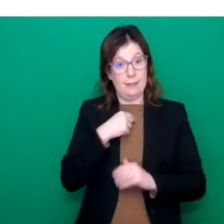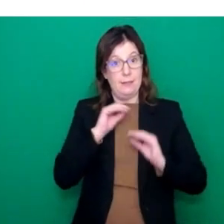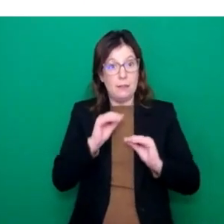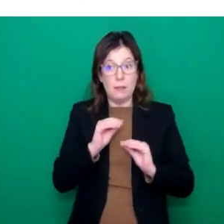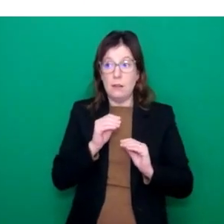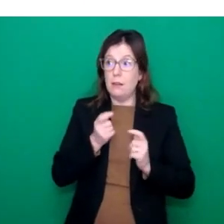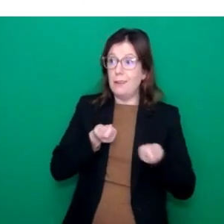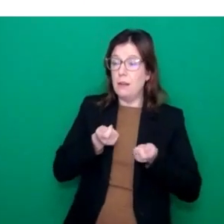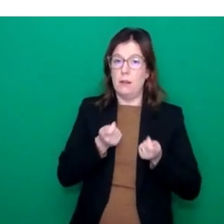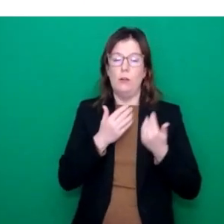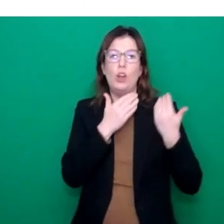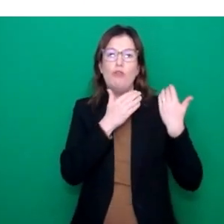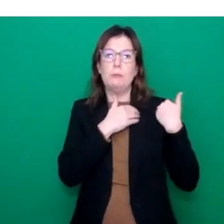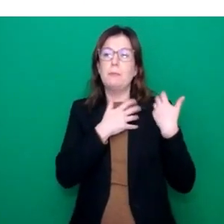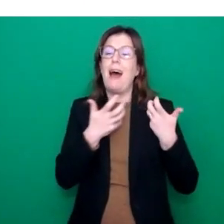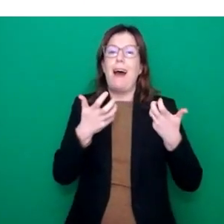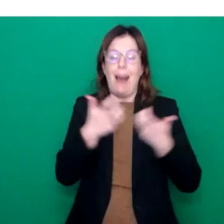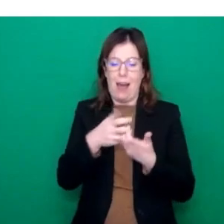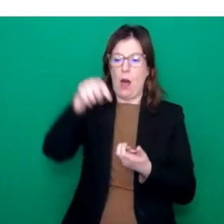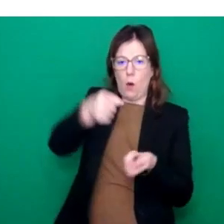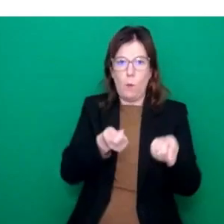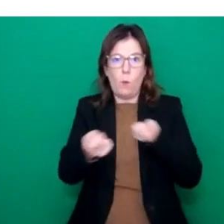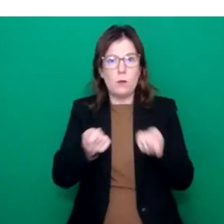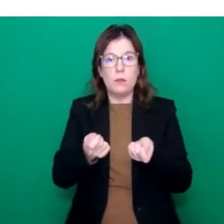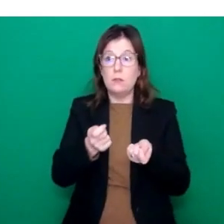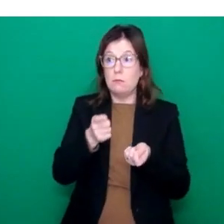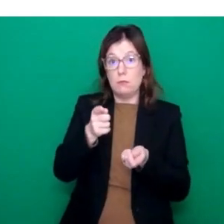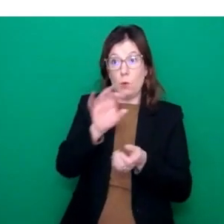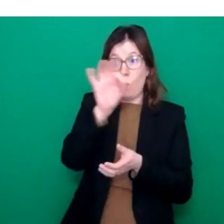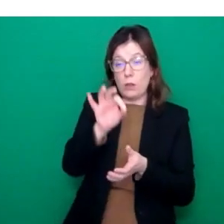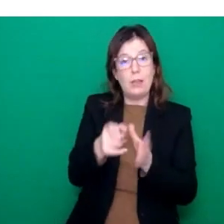feels really, really an important point to make, and I'm glad it's made.